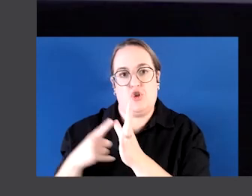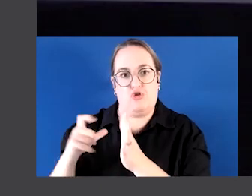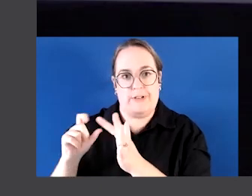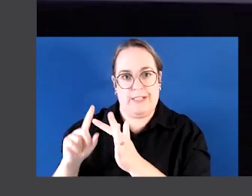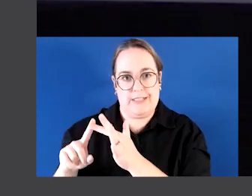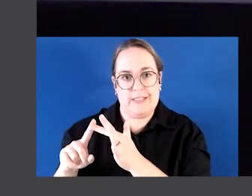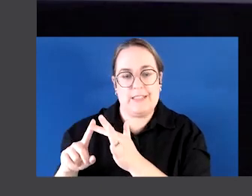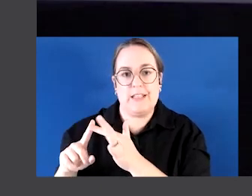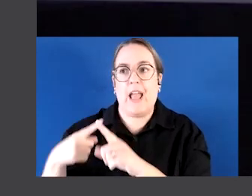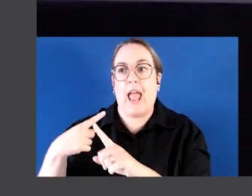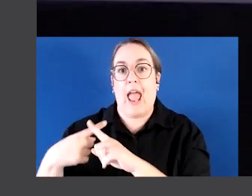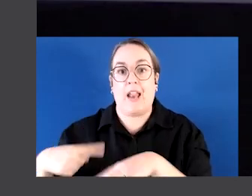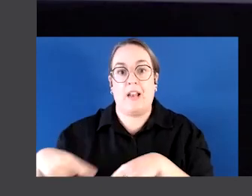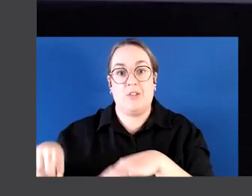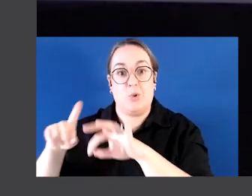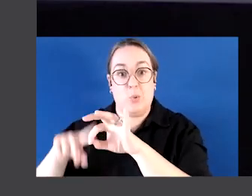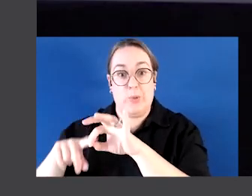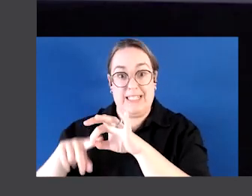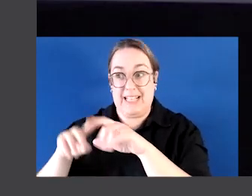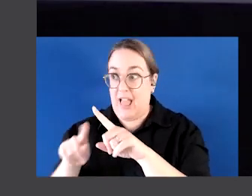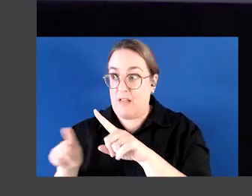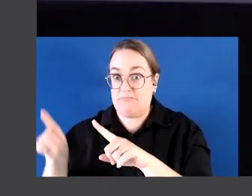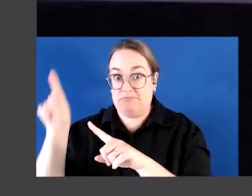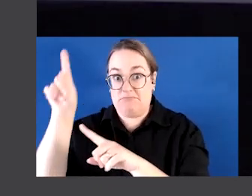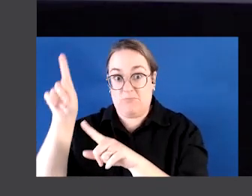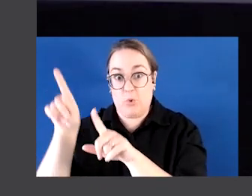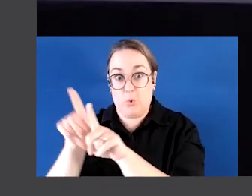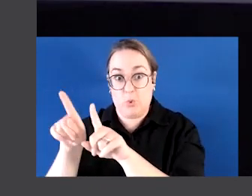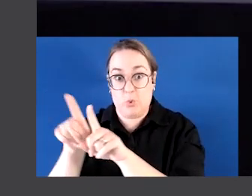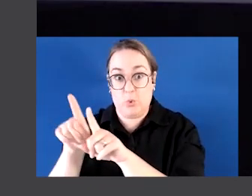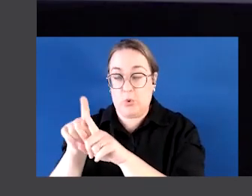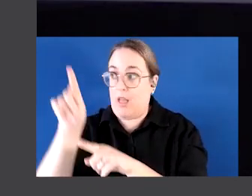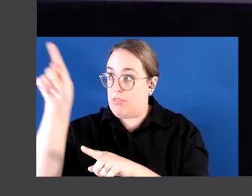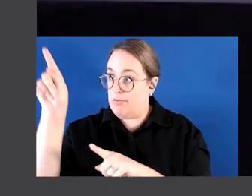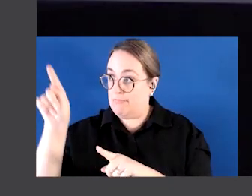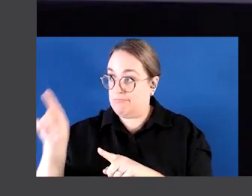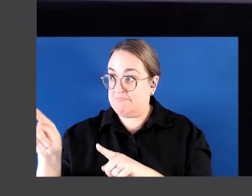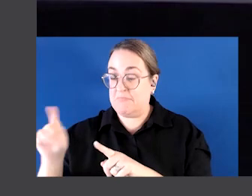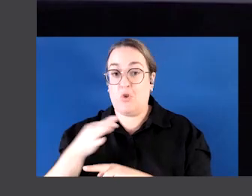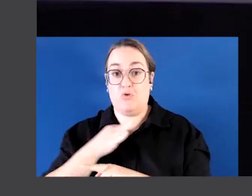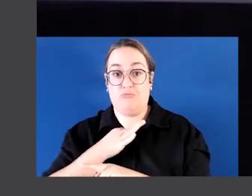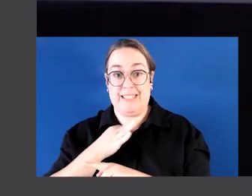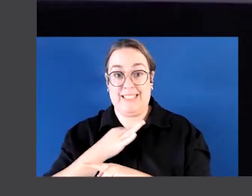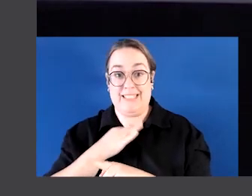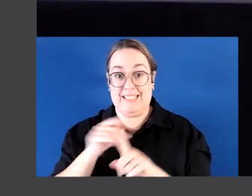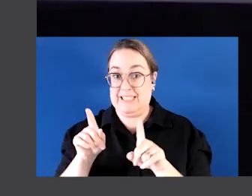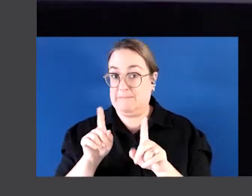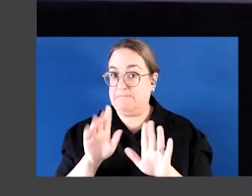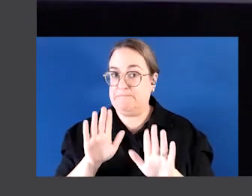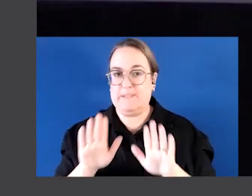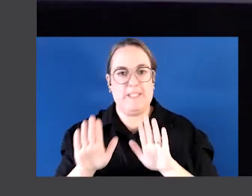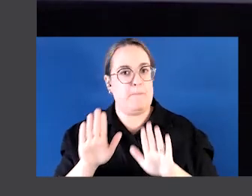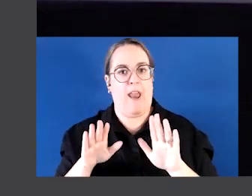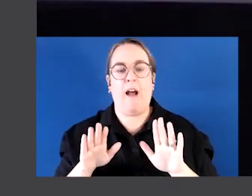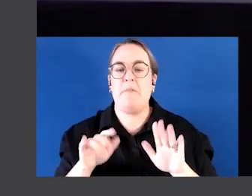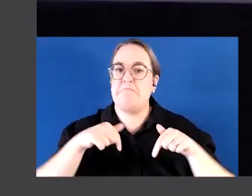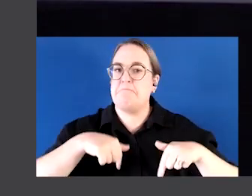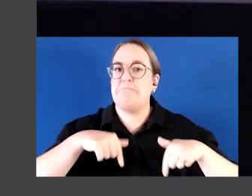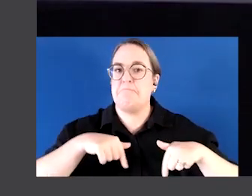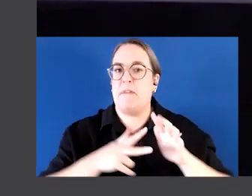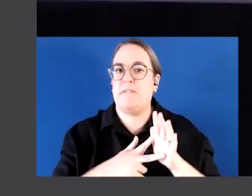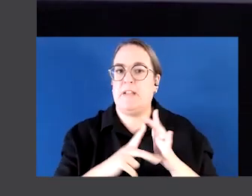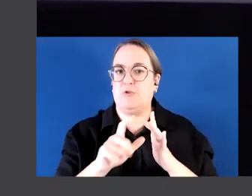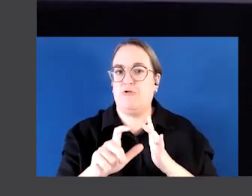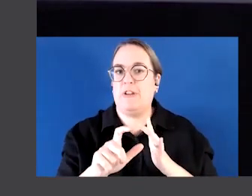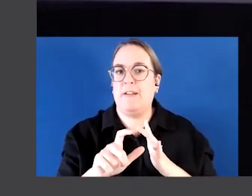with the Queensland Department of Transport as well. And to be honest with you, it's interesting. The risks are pretty similar across